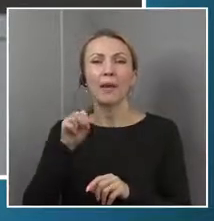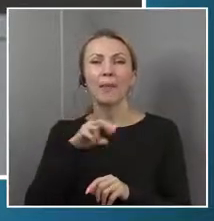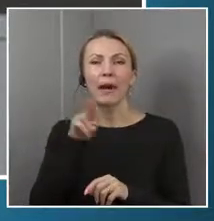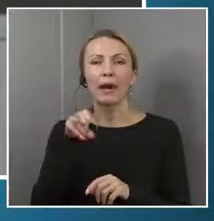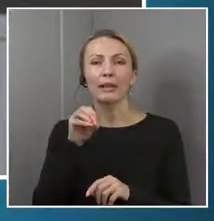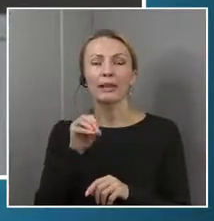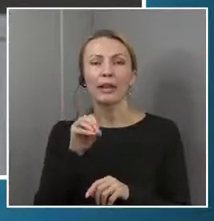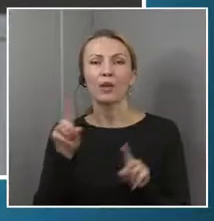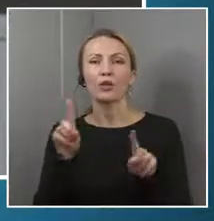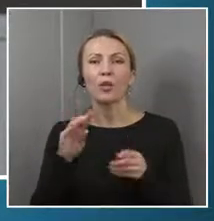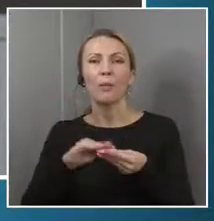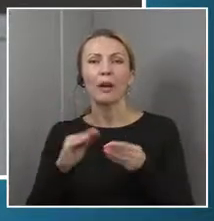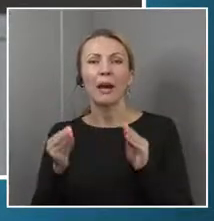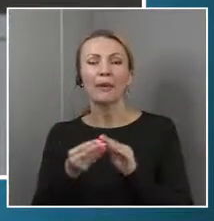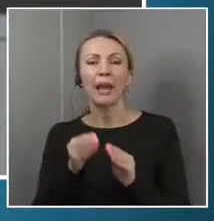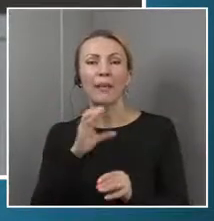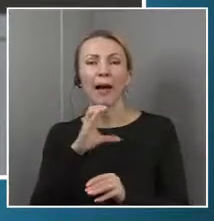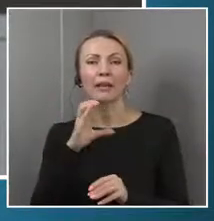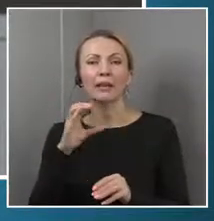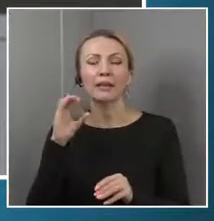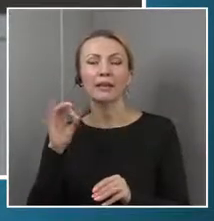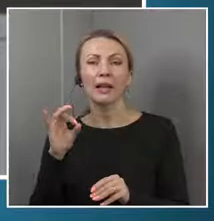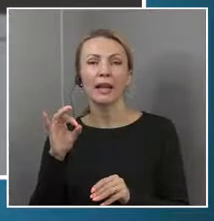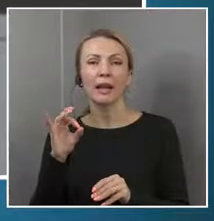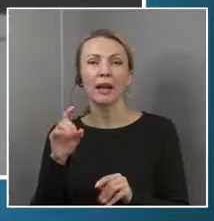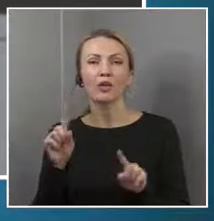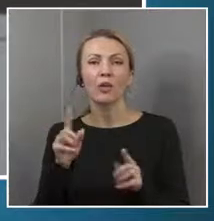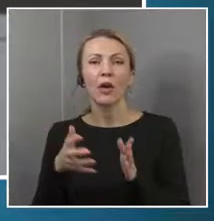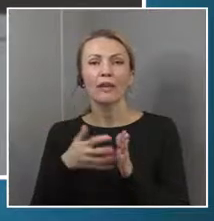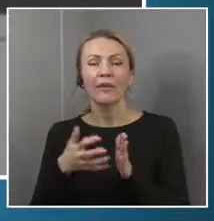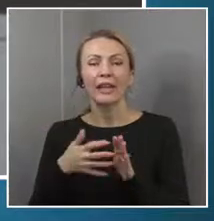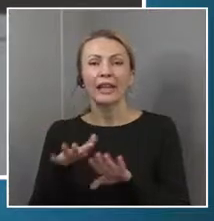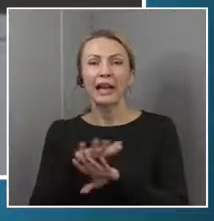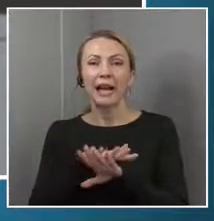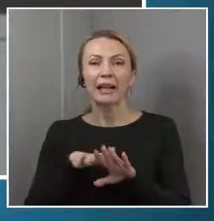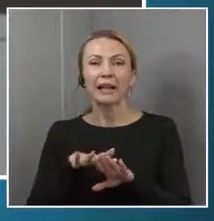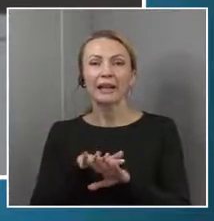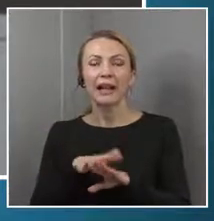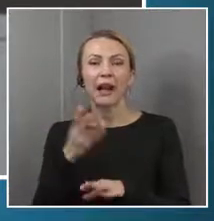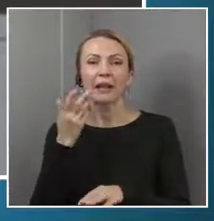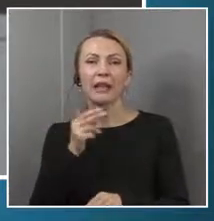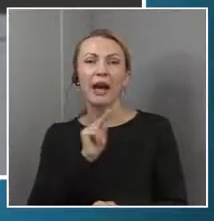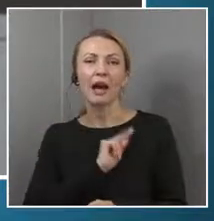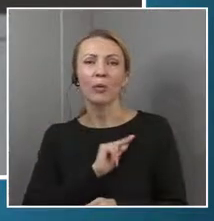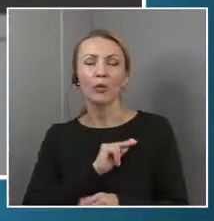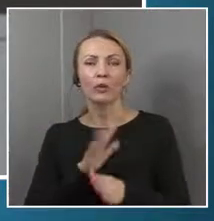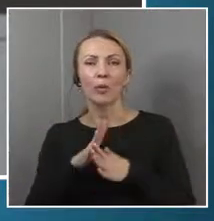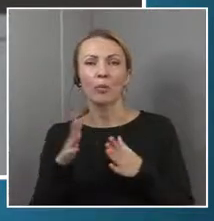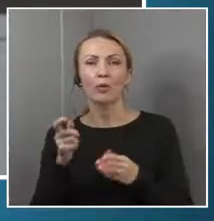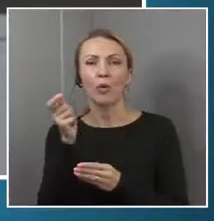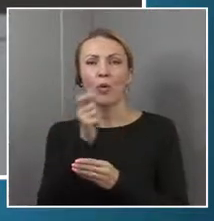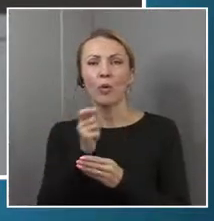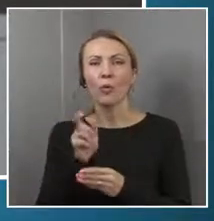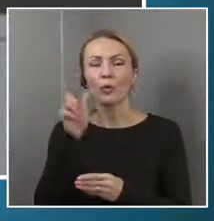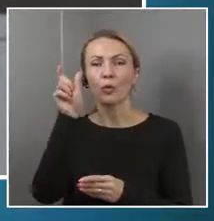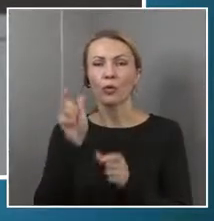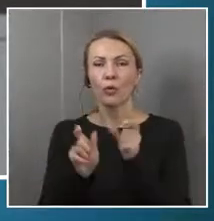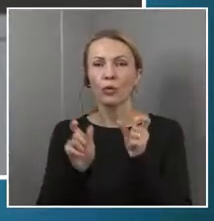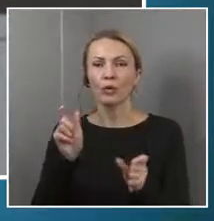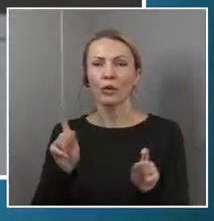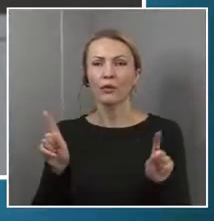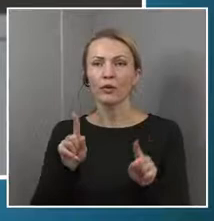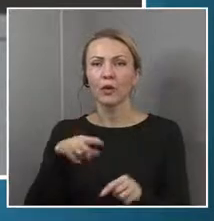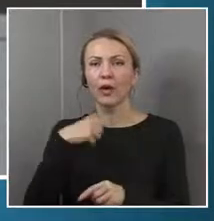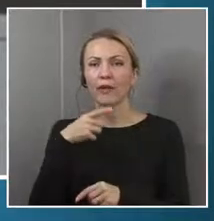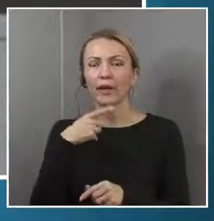paintings. But the problem of the Soviet Union and the lack of the market there, because